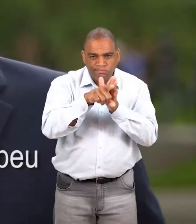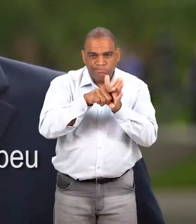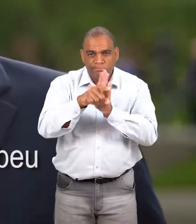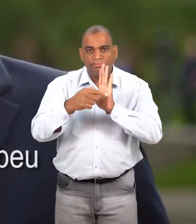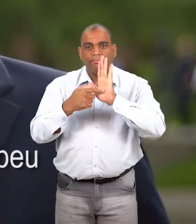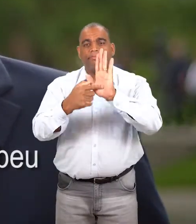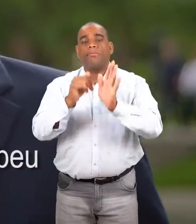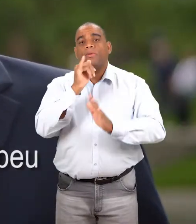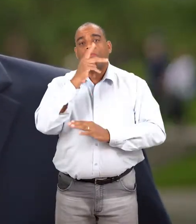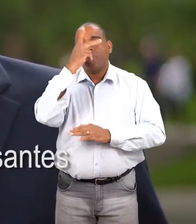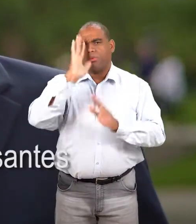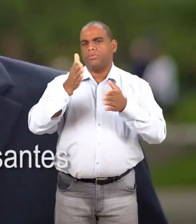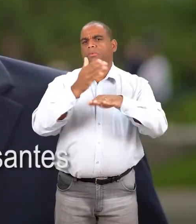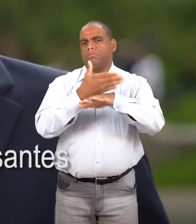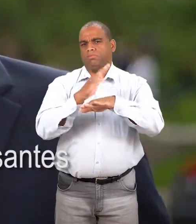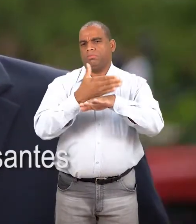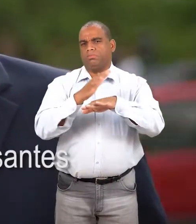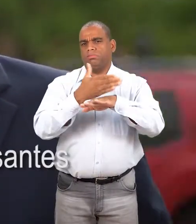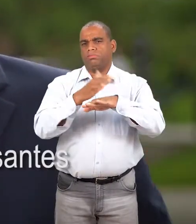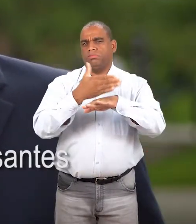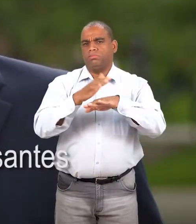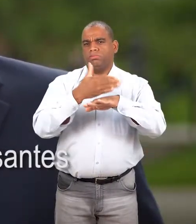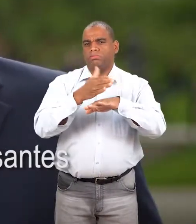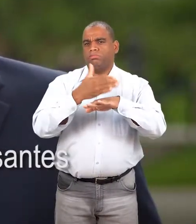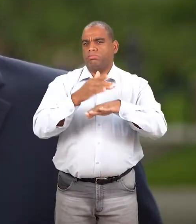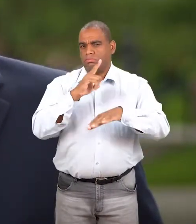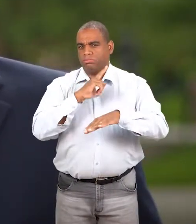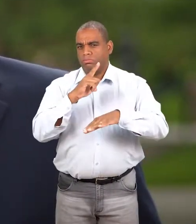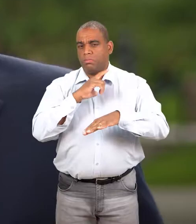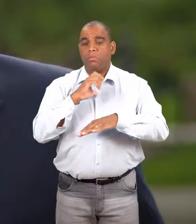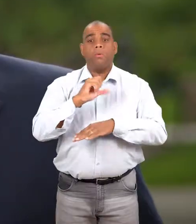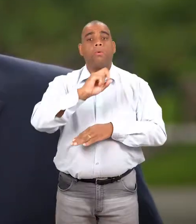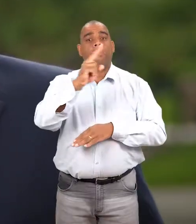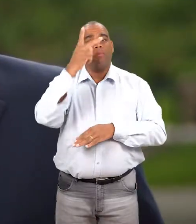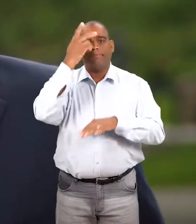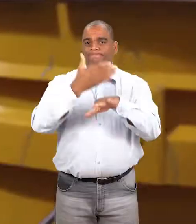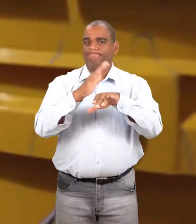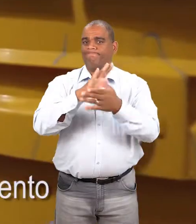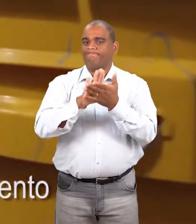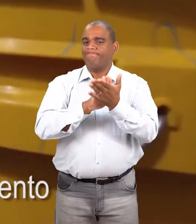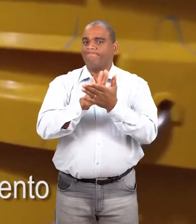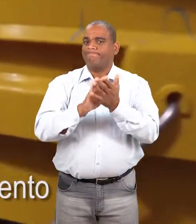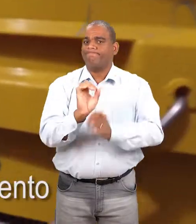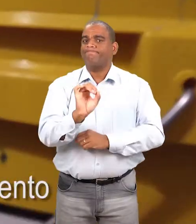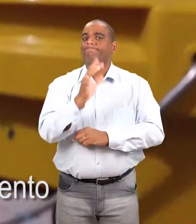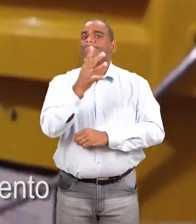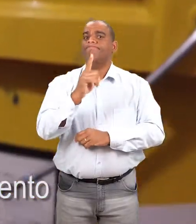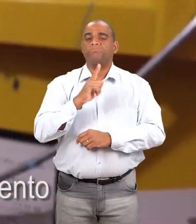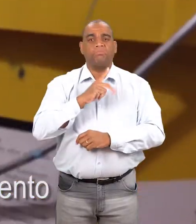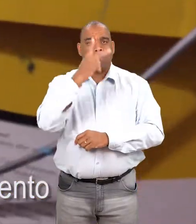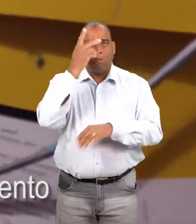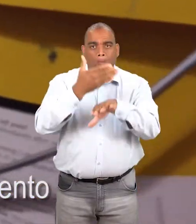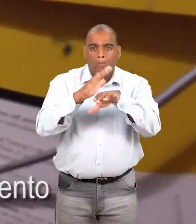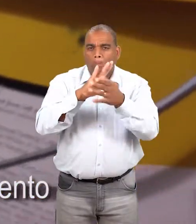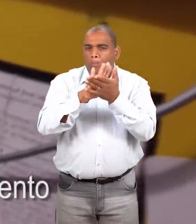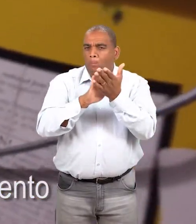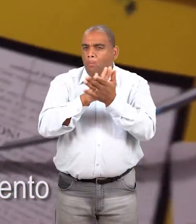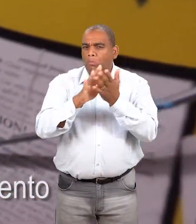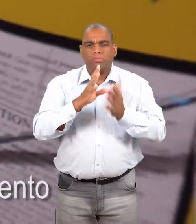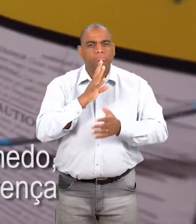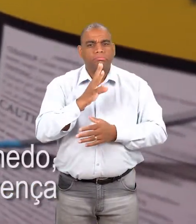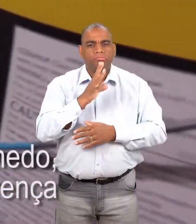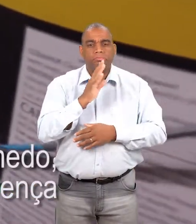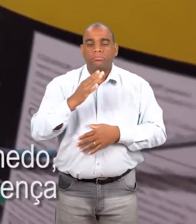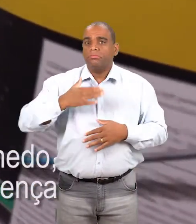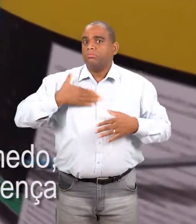reactions of people who've been trained to face stressful, life-threatening situations and those who have not. A normal response for those that haven't received